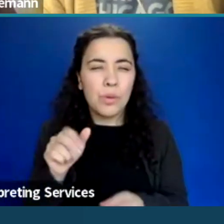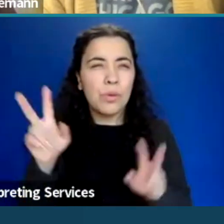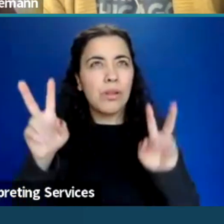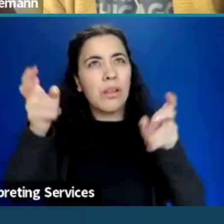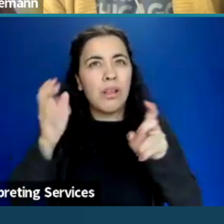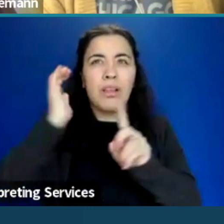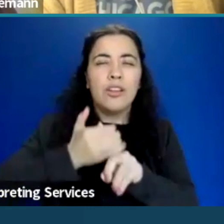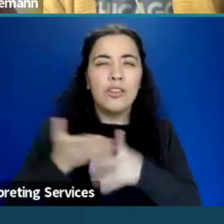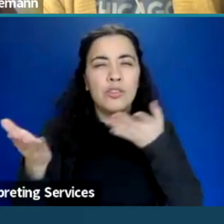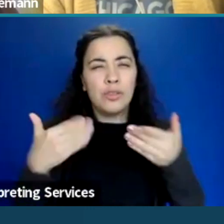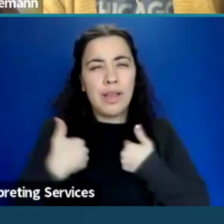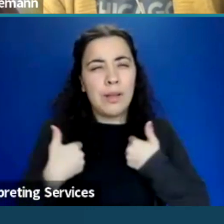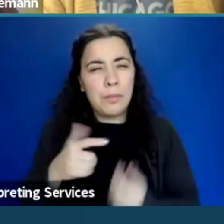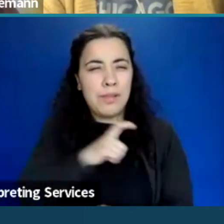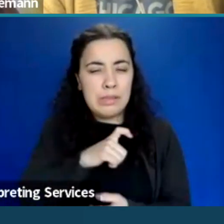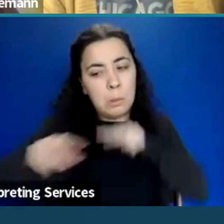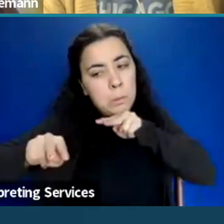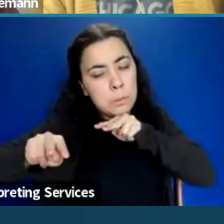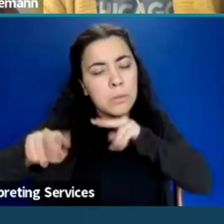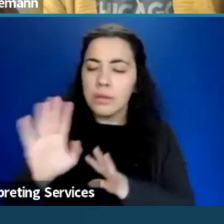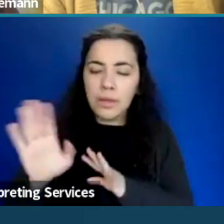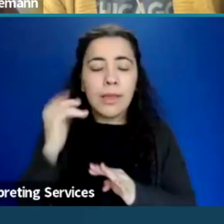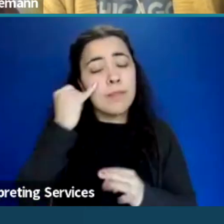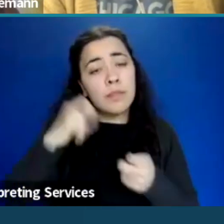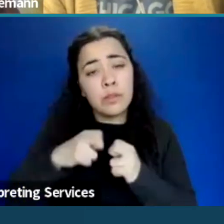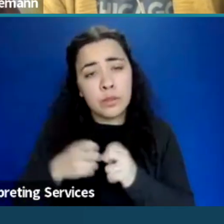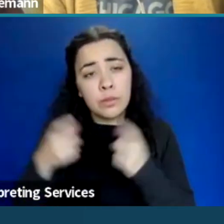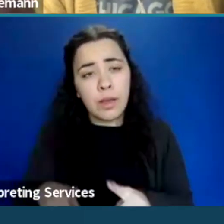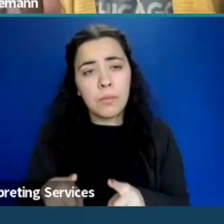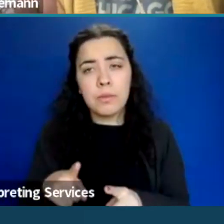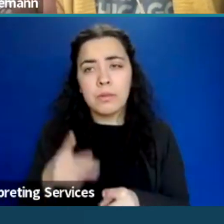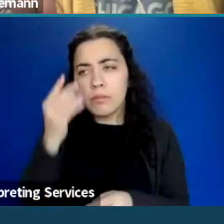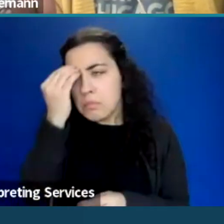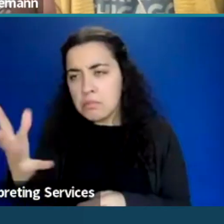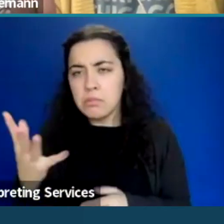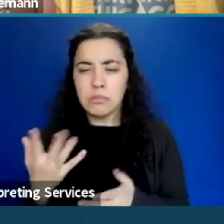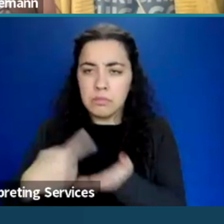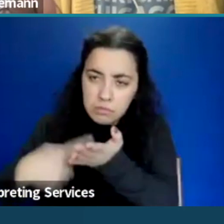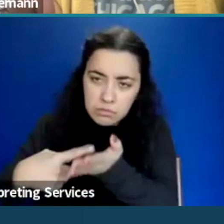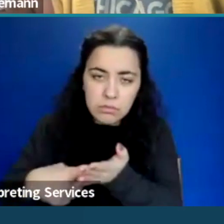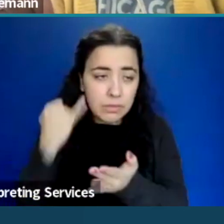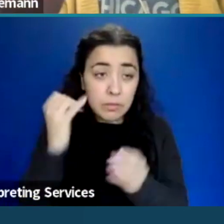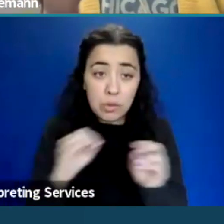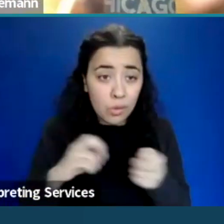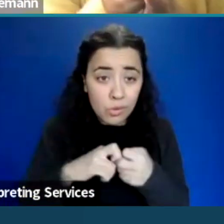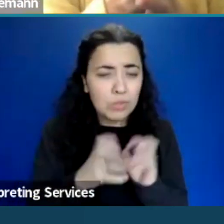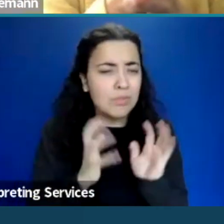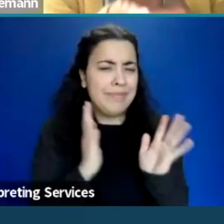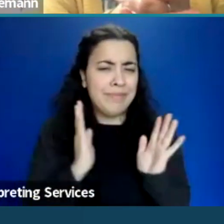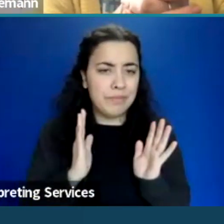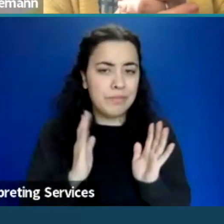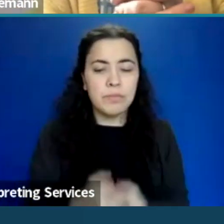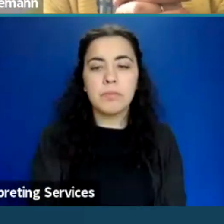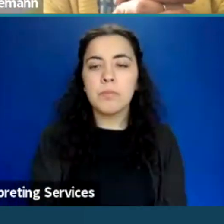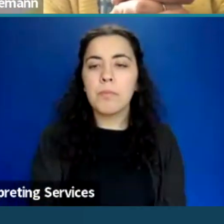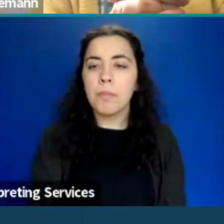there's an issue, address it. If there's not an issue, leave them alone. That's great, Kelley. So a